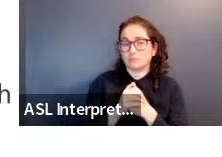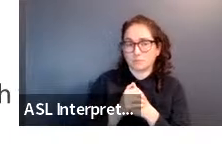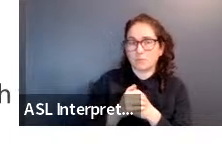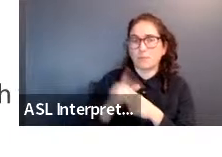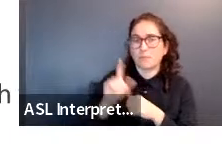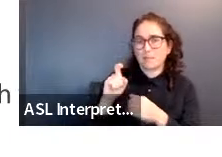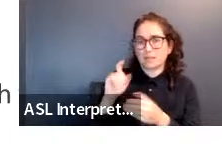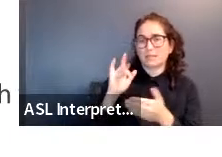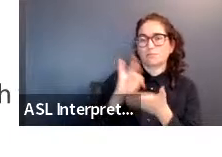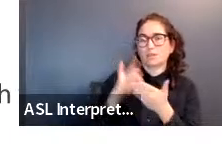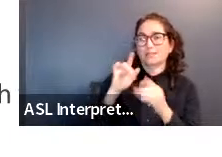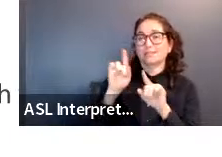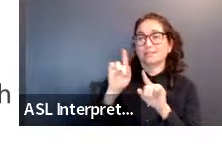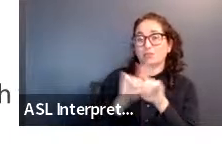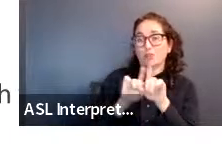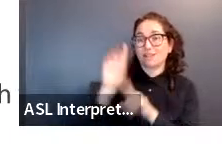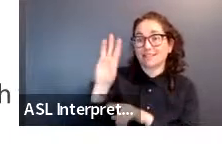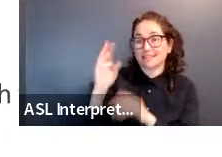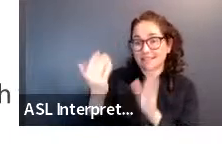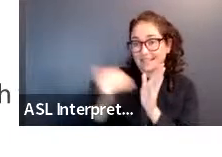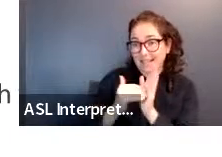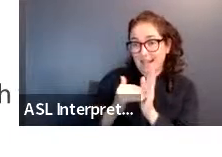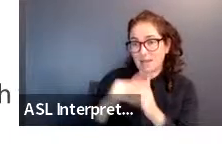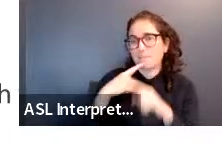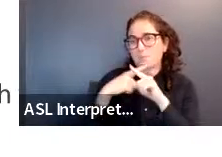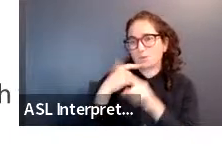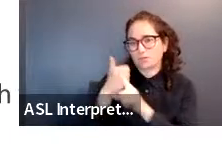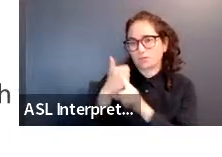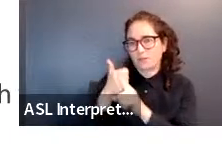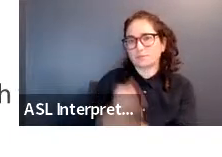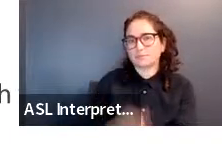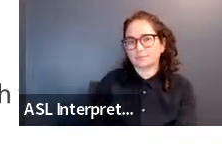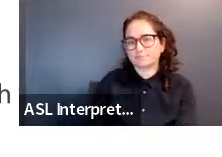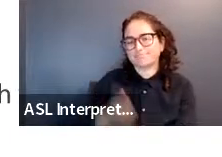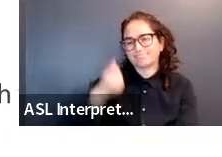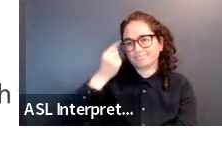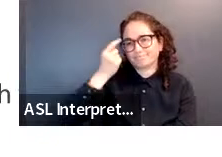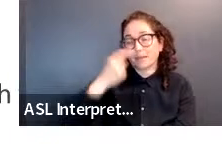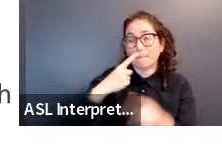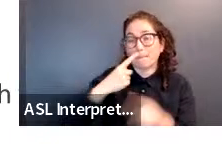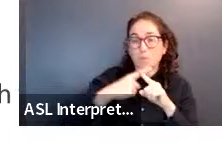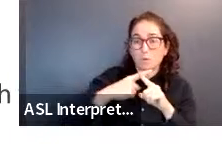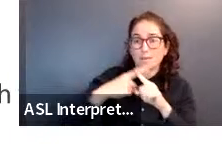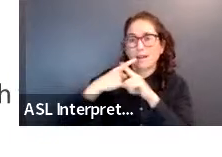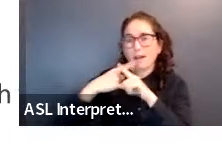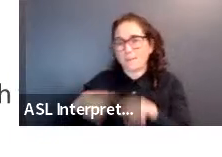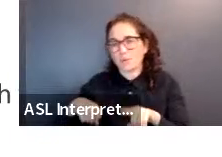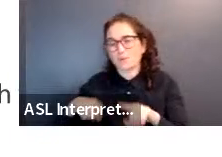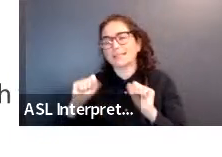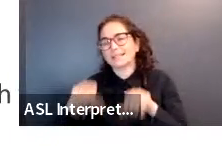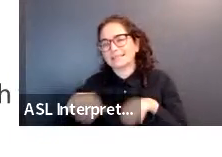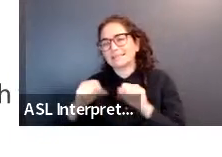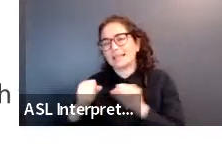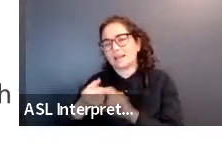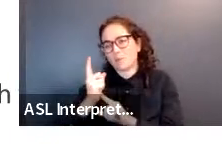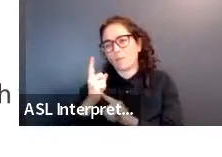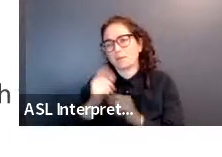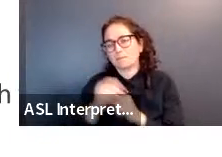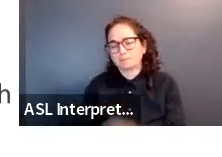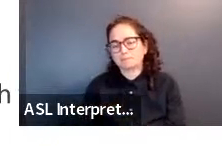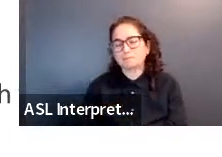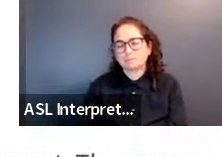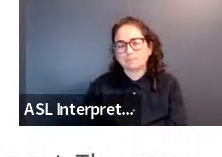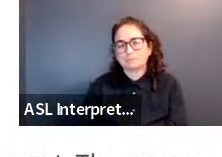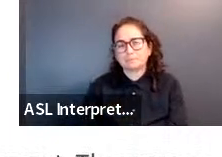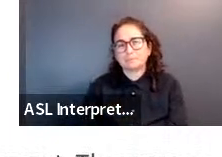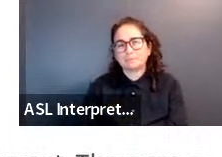must press *6 again to mute yourself. Please note that muting and unmuting speakers may take a moment. Next slide,